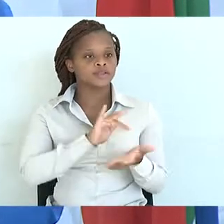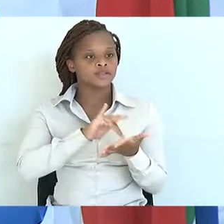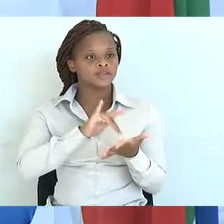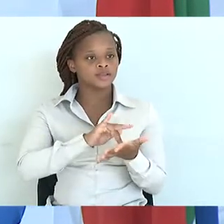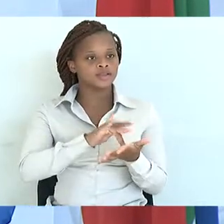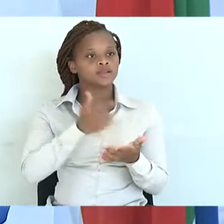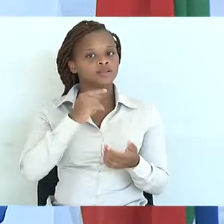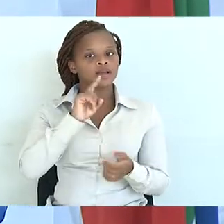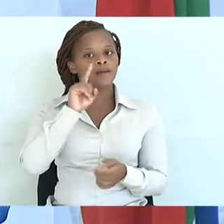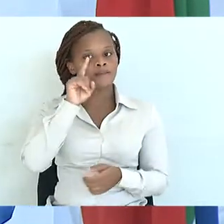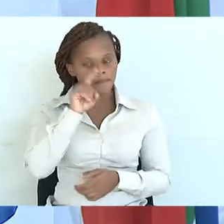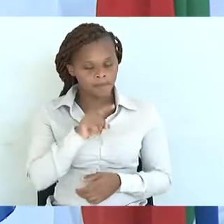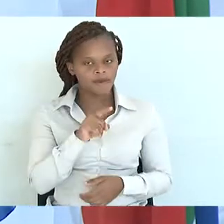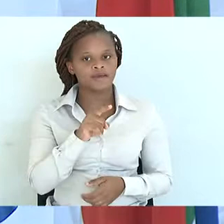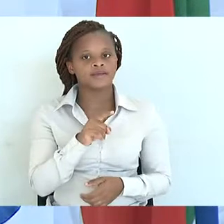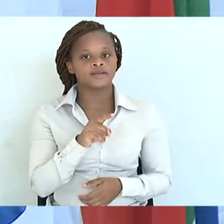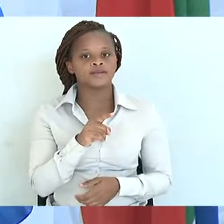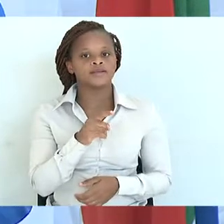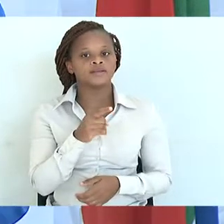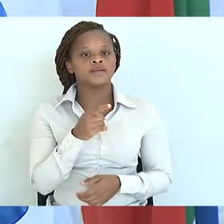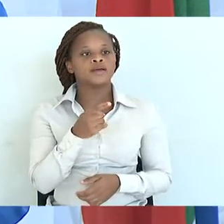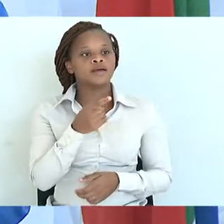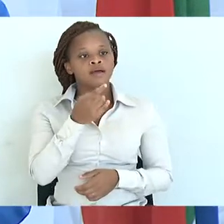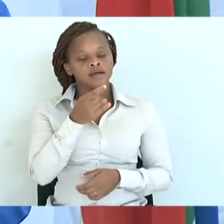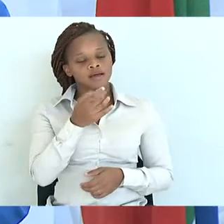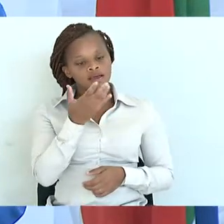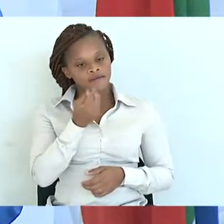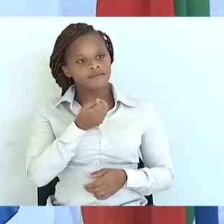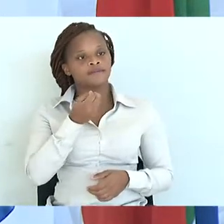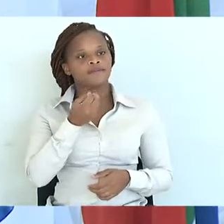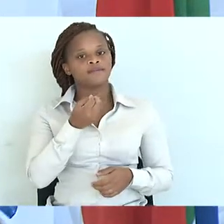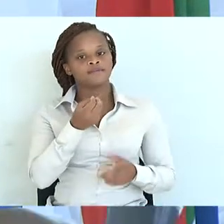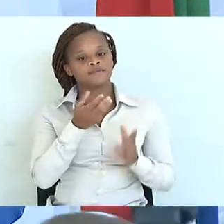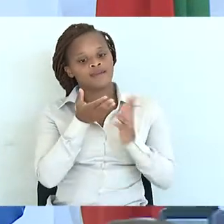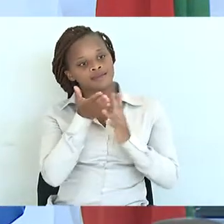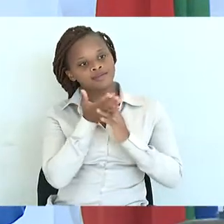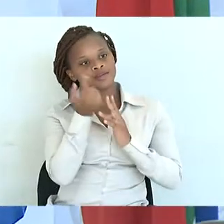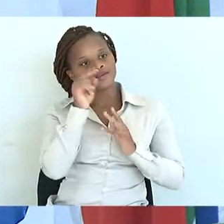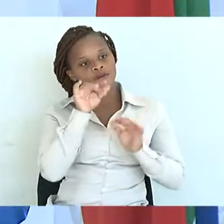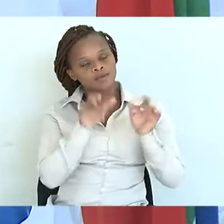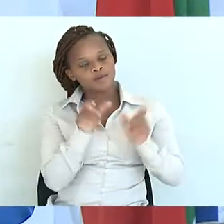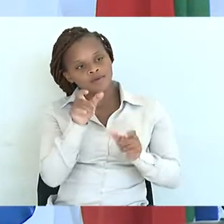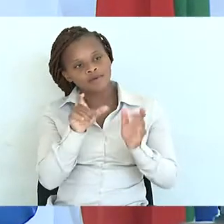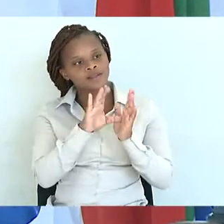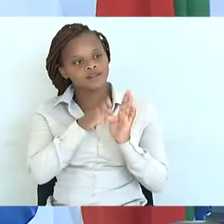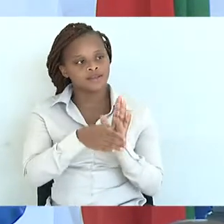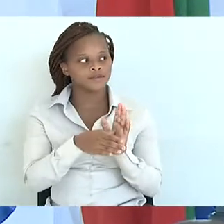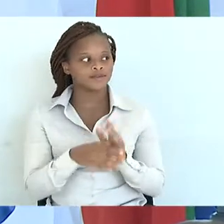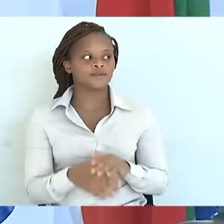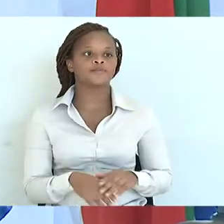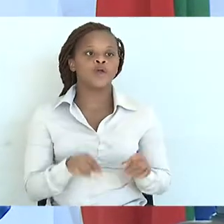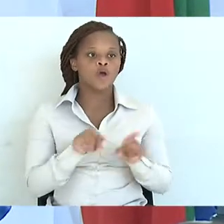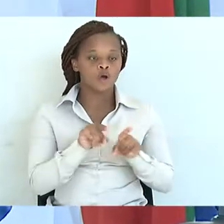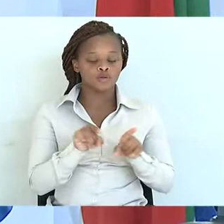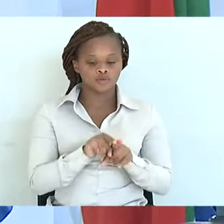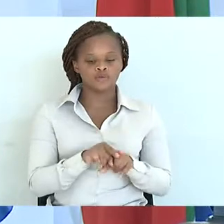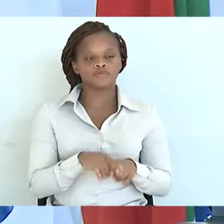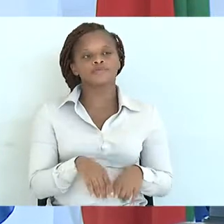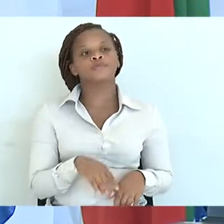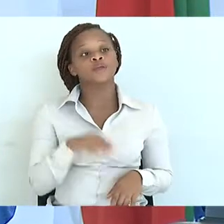Bazokhumbula abantu baseKokstad ukuthi sathatha isinqumo sokwakha ama-best early childhood development